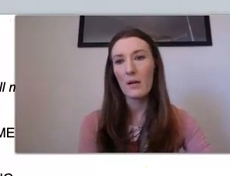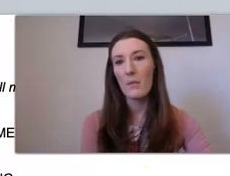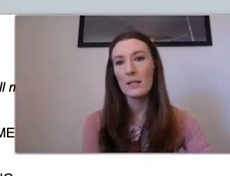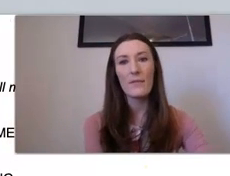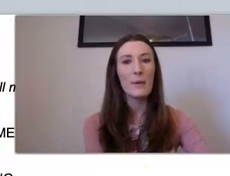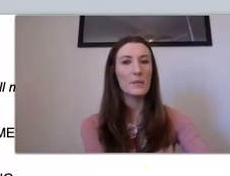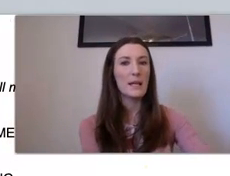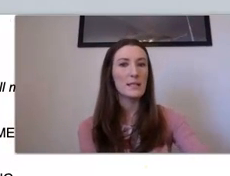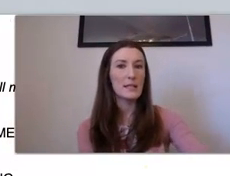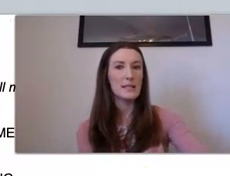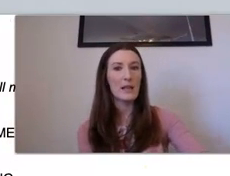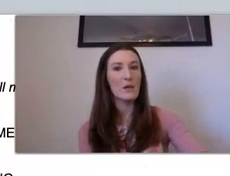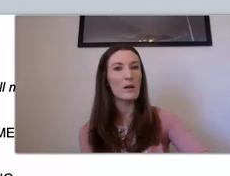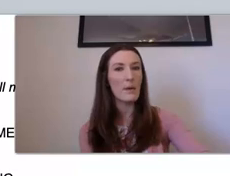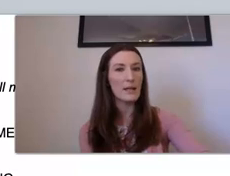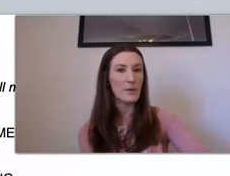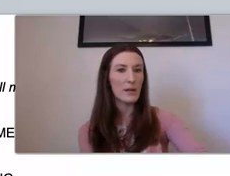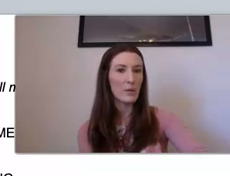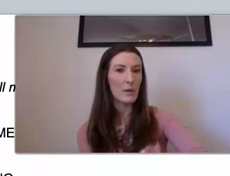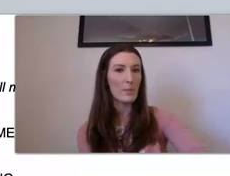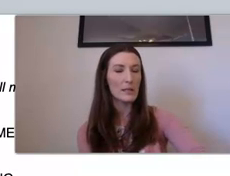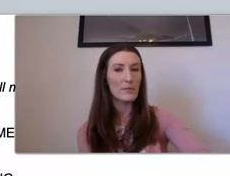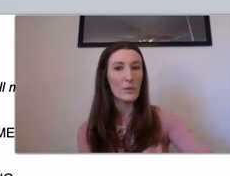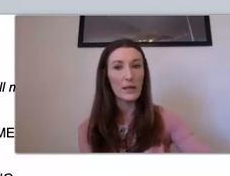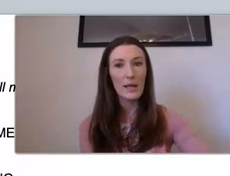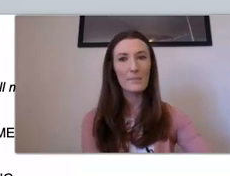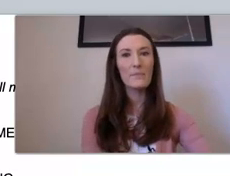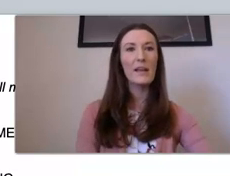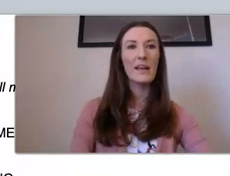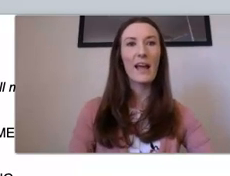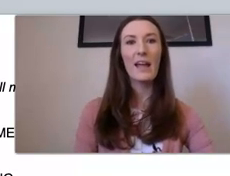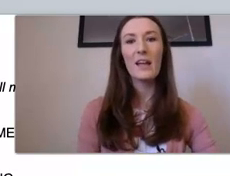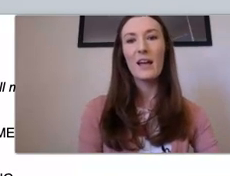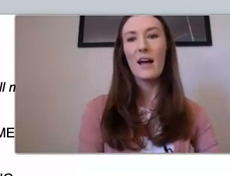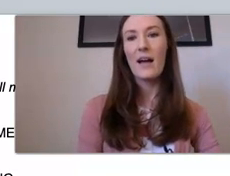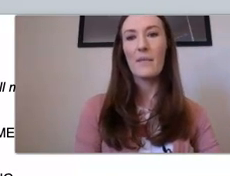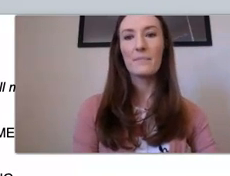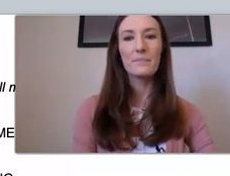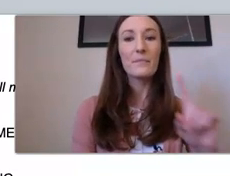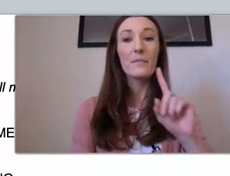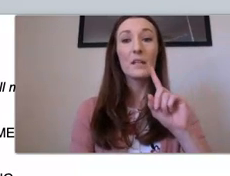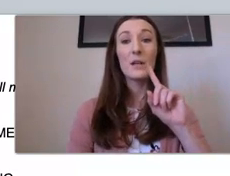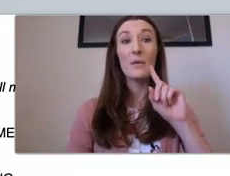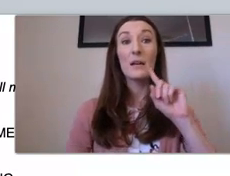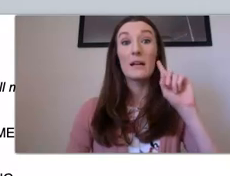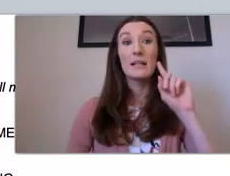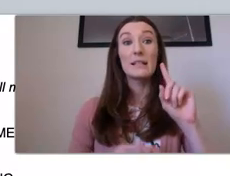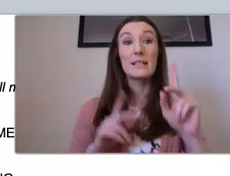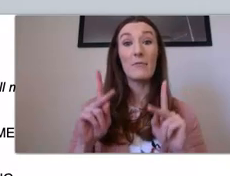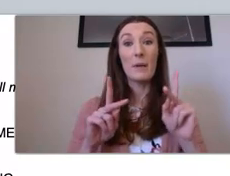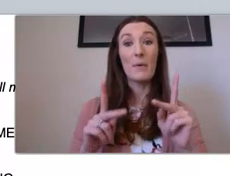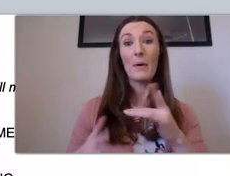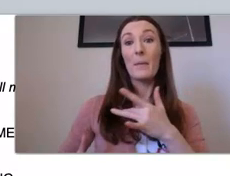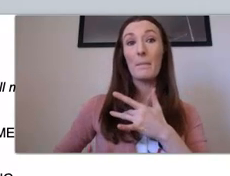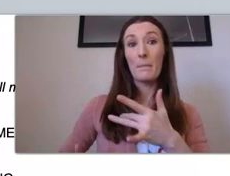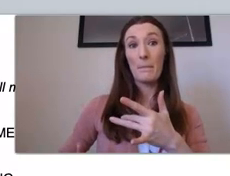this bottom one. Deaf people tend to say long goodbyes while hearing people leave quickly. Okay, so